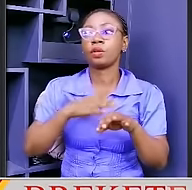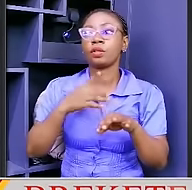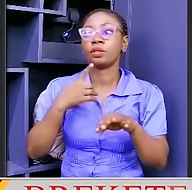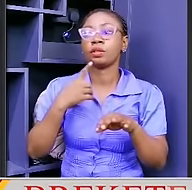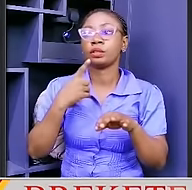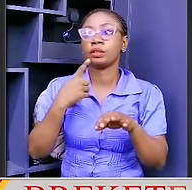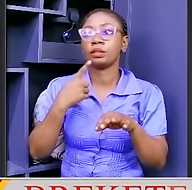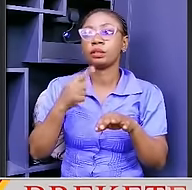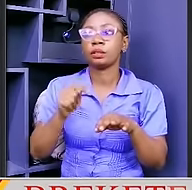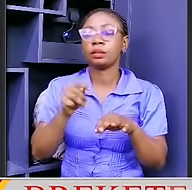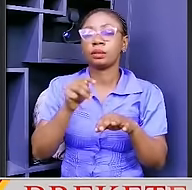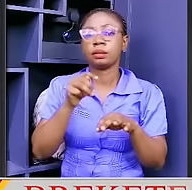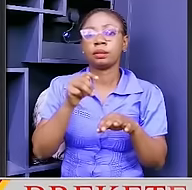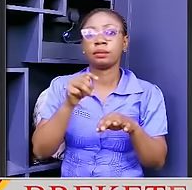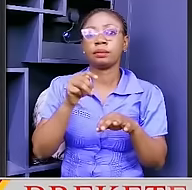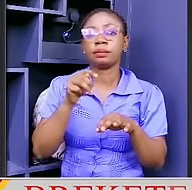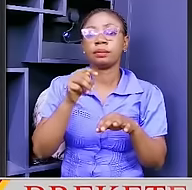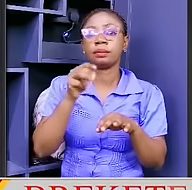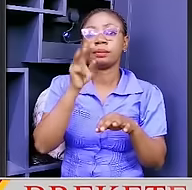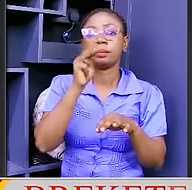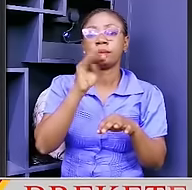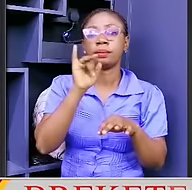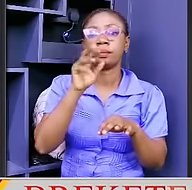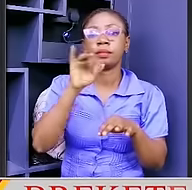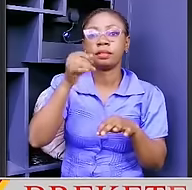the midget, make kuna record them.